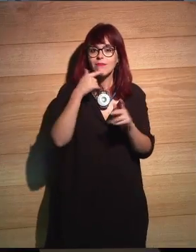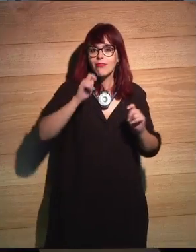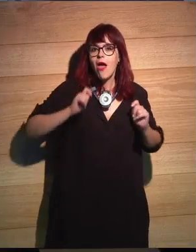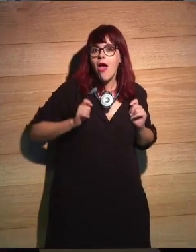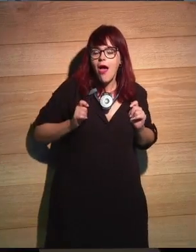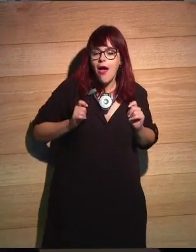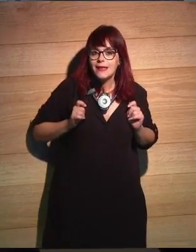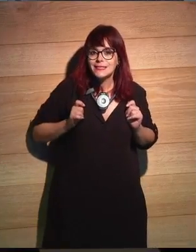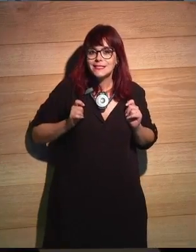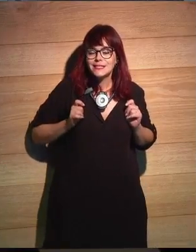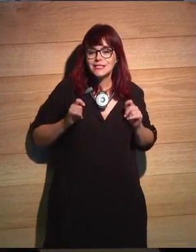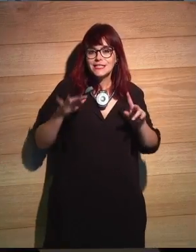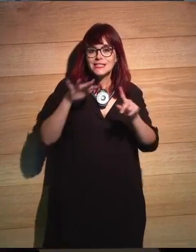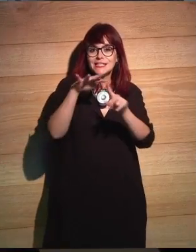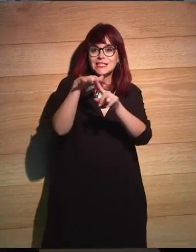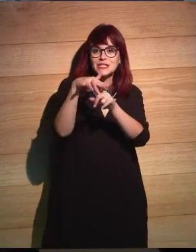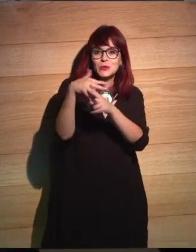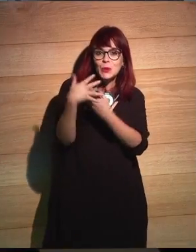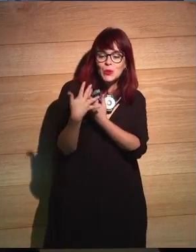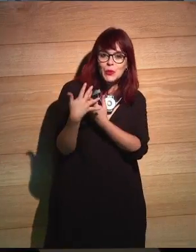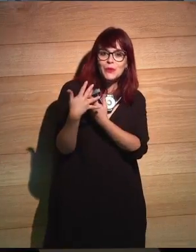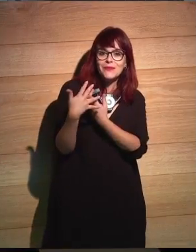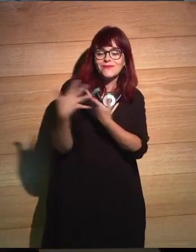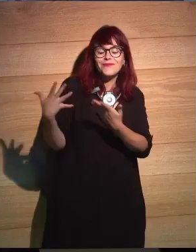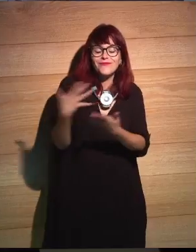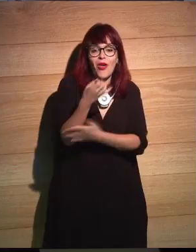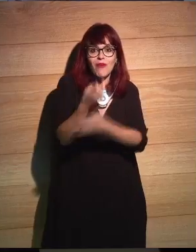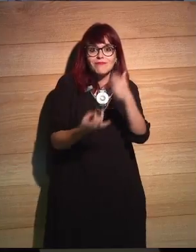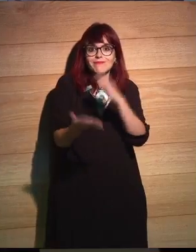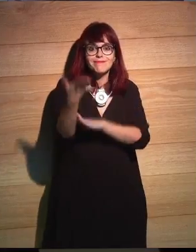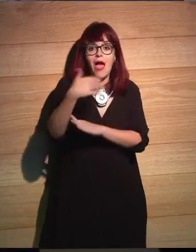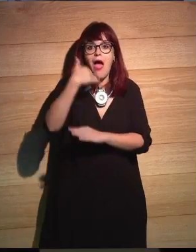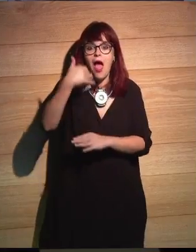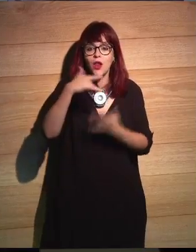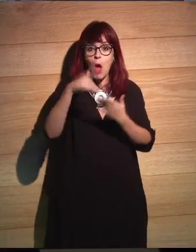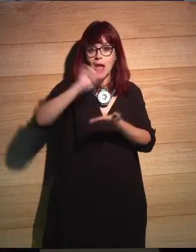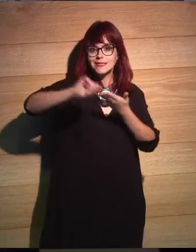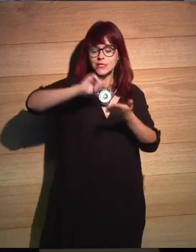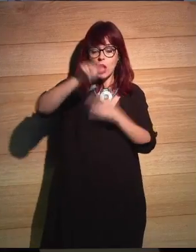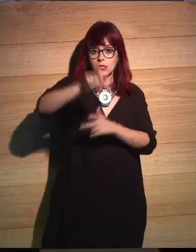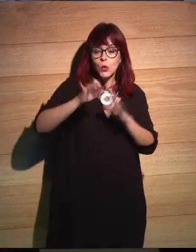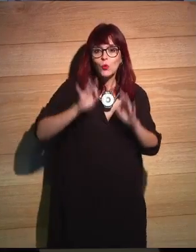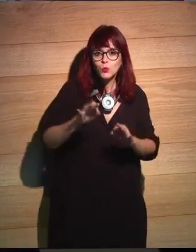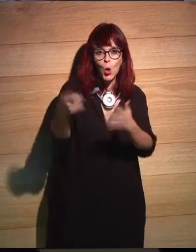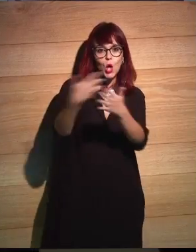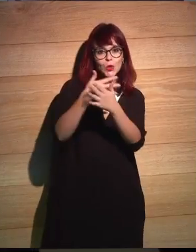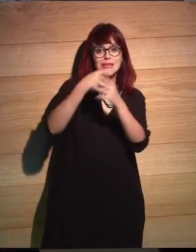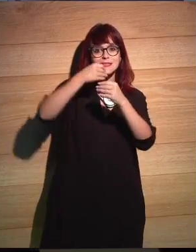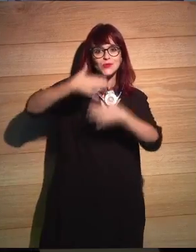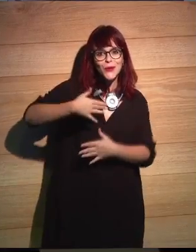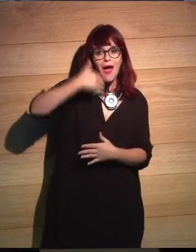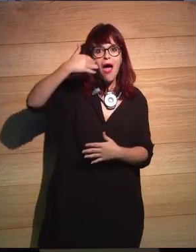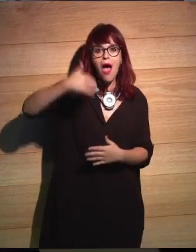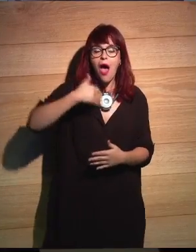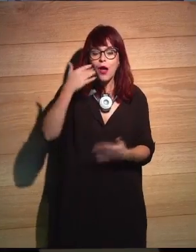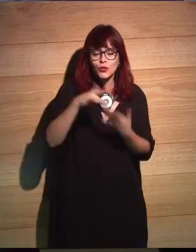that everything happens the moment he's writing, or is he telling stories that he's been thinking about for